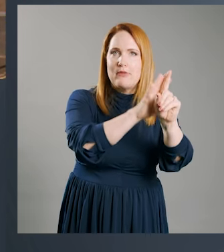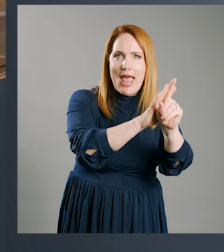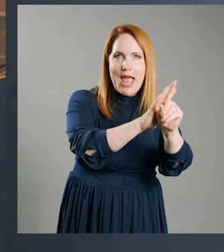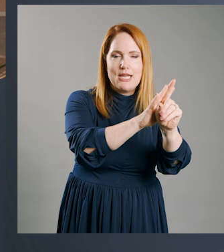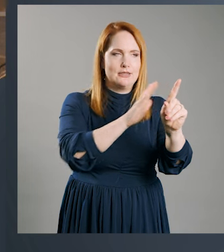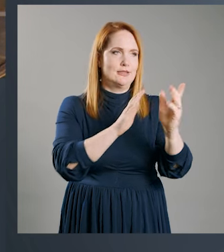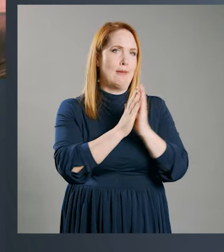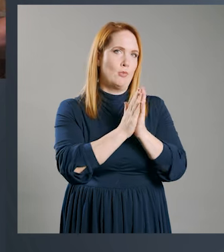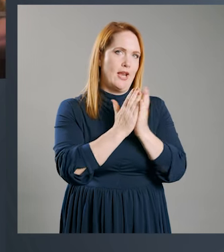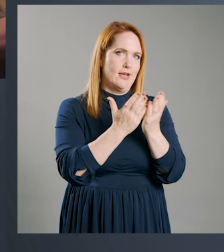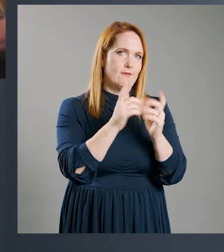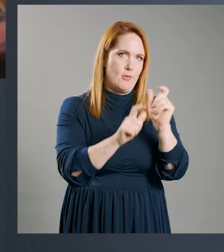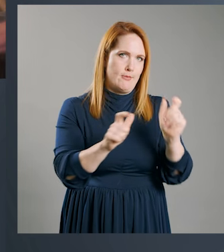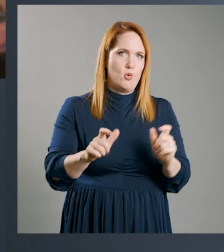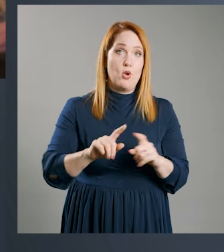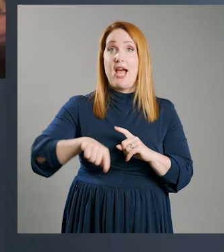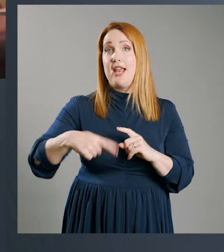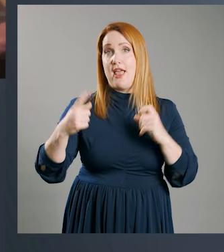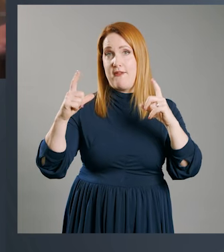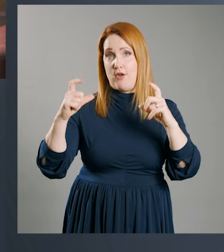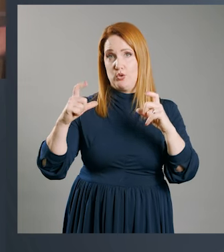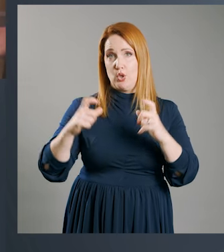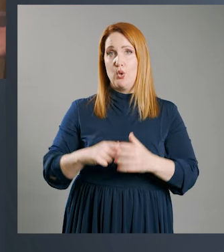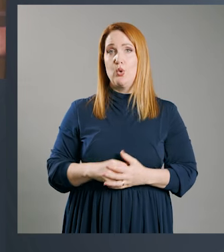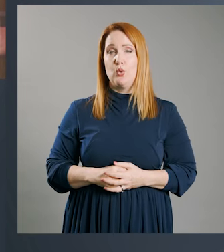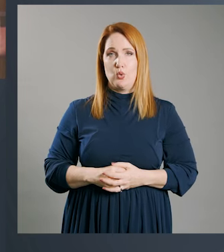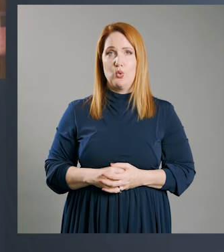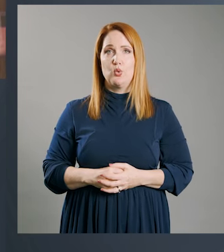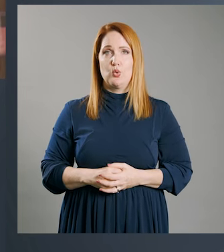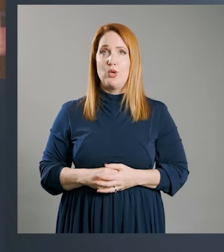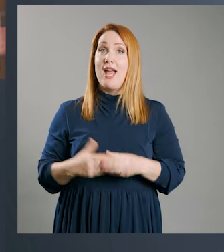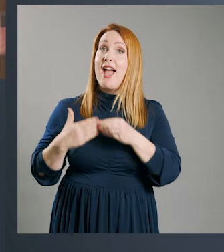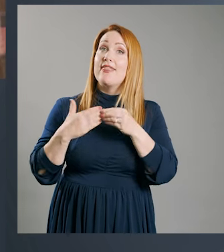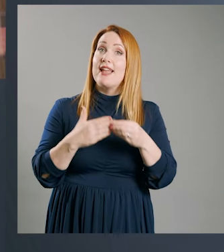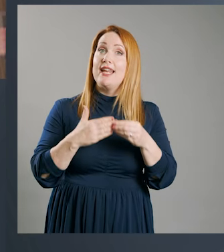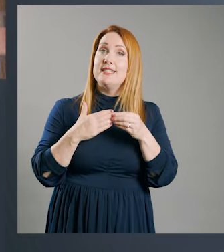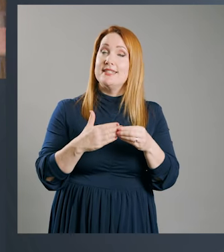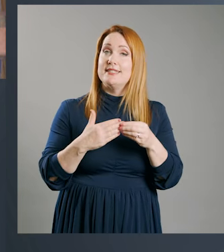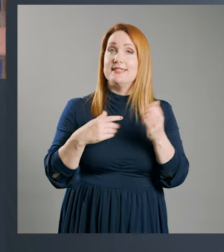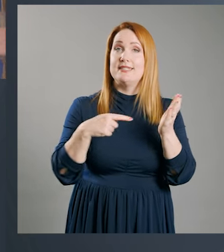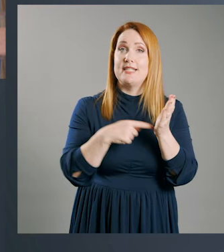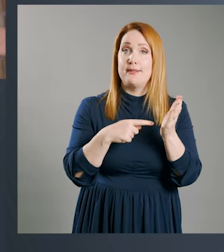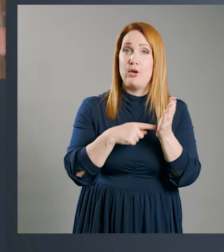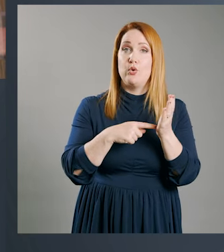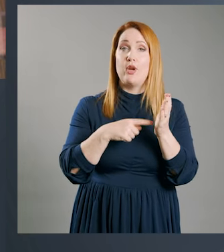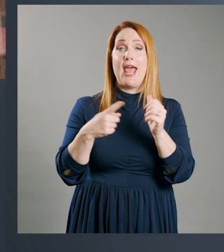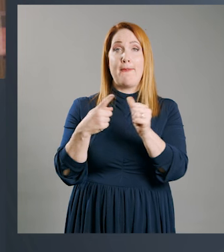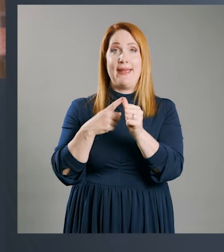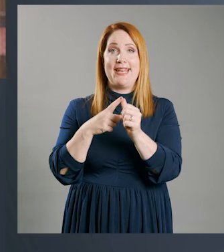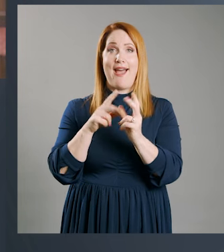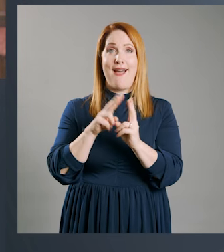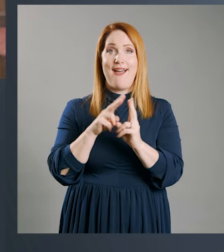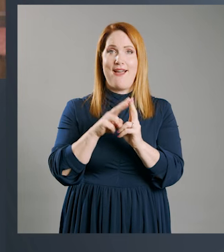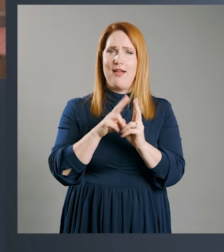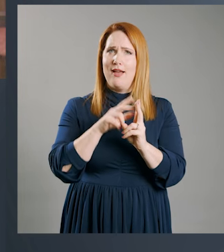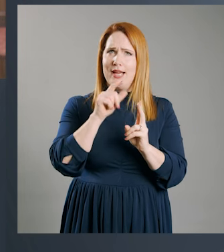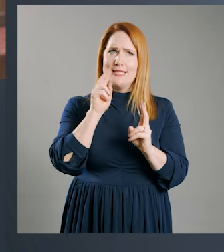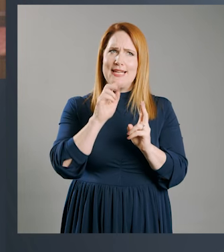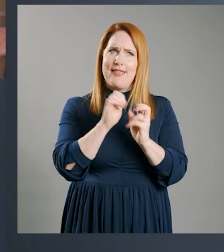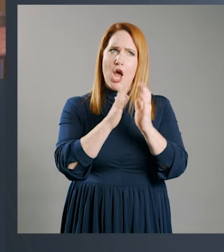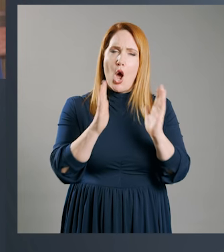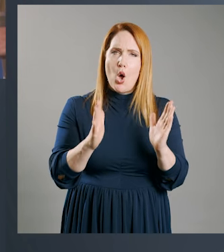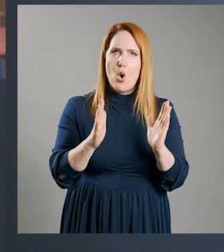on people and praying. There's another photo coming up. Yep, these are the leaders, Talsamo and Amina, at their home.